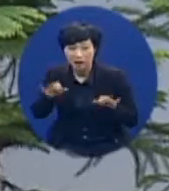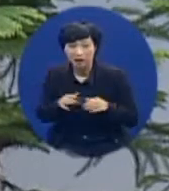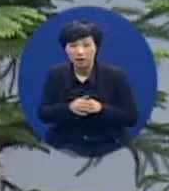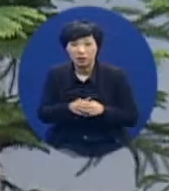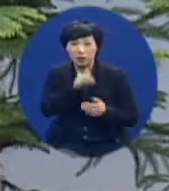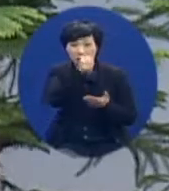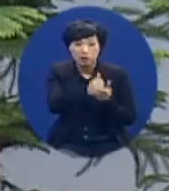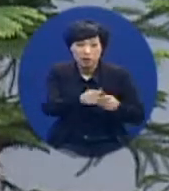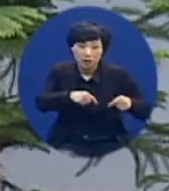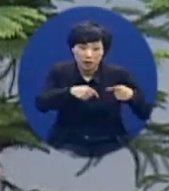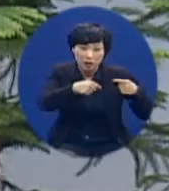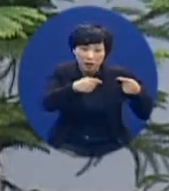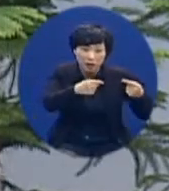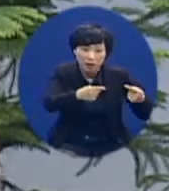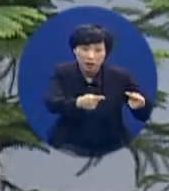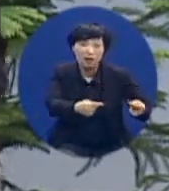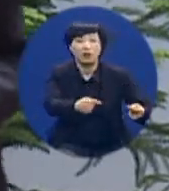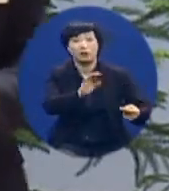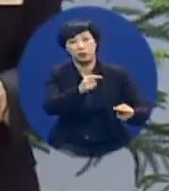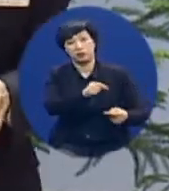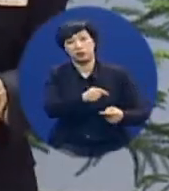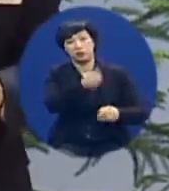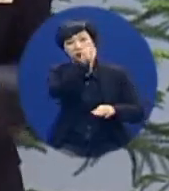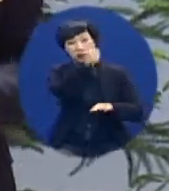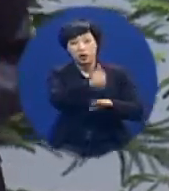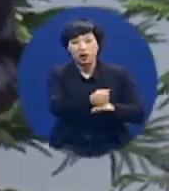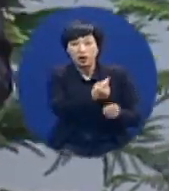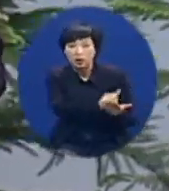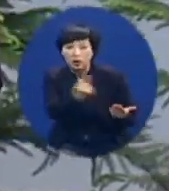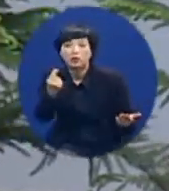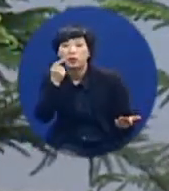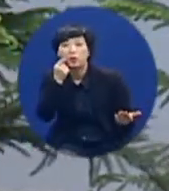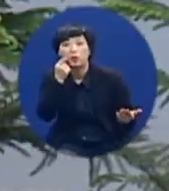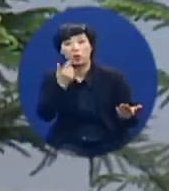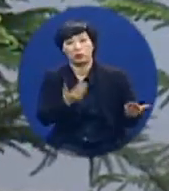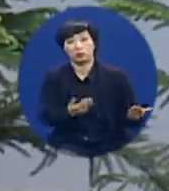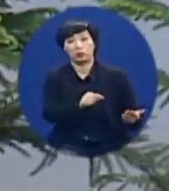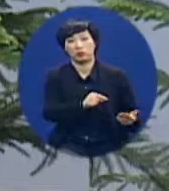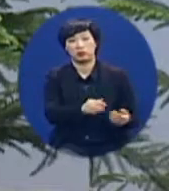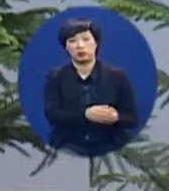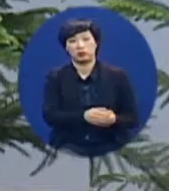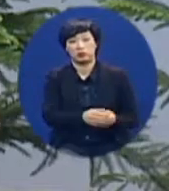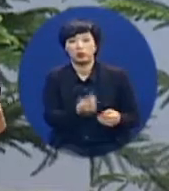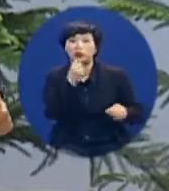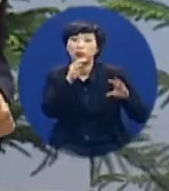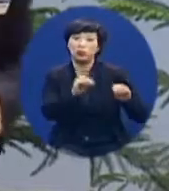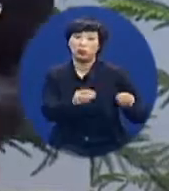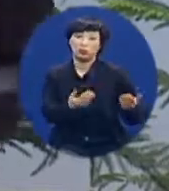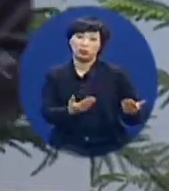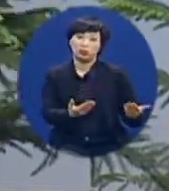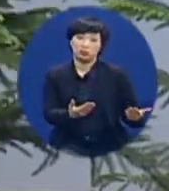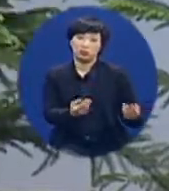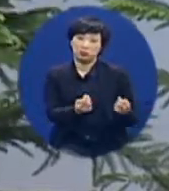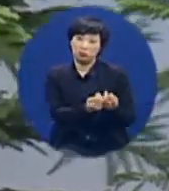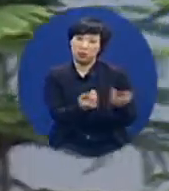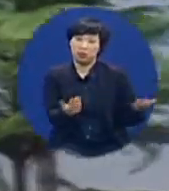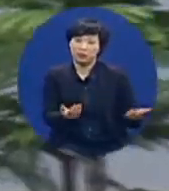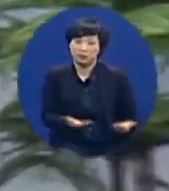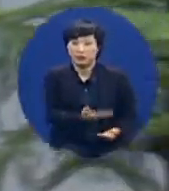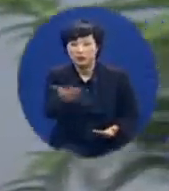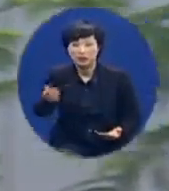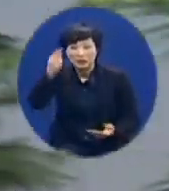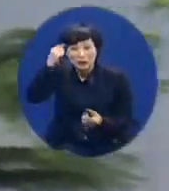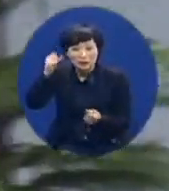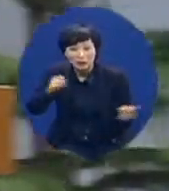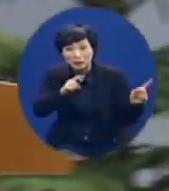However, once they are deeply involved in these sins, their lives end.